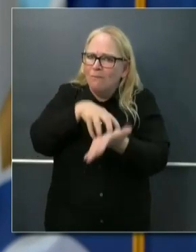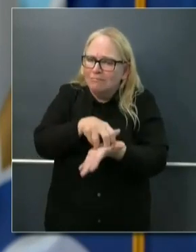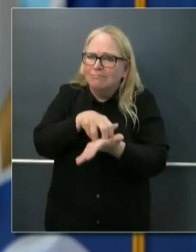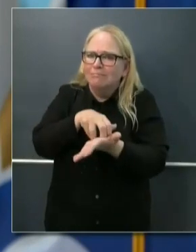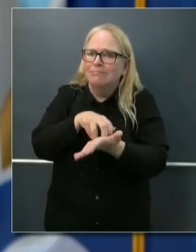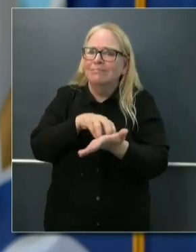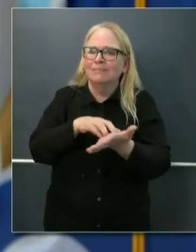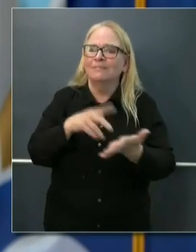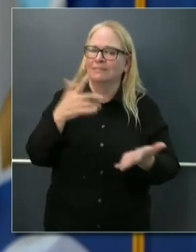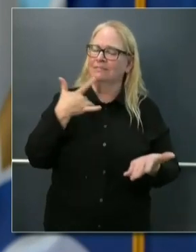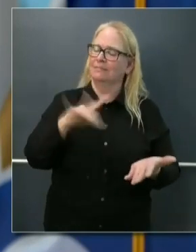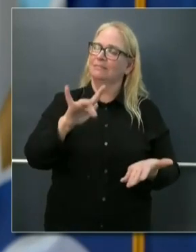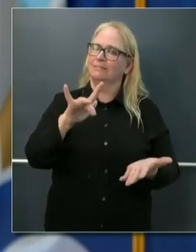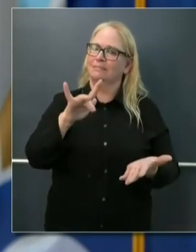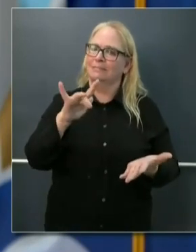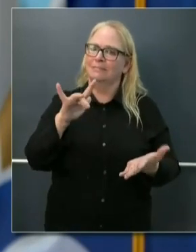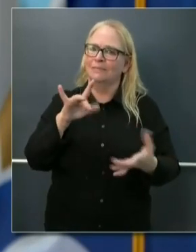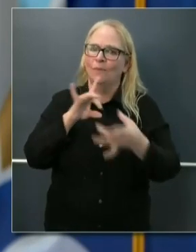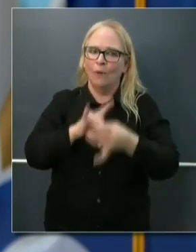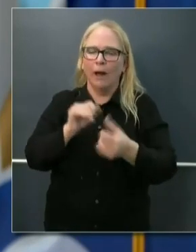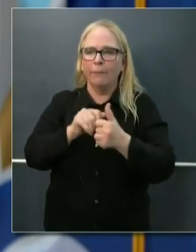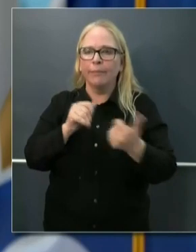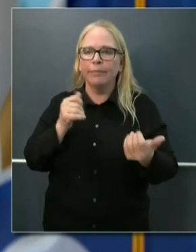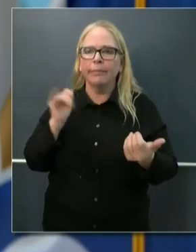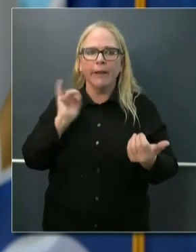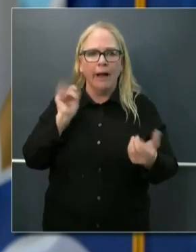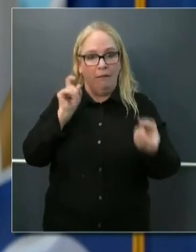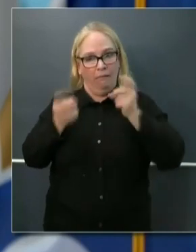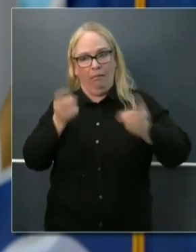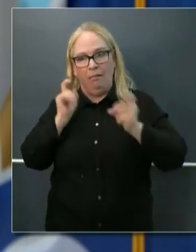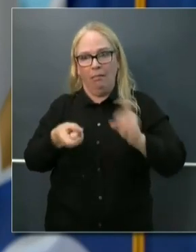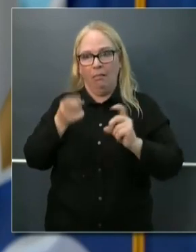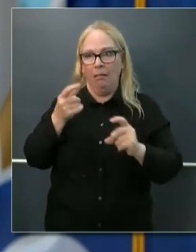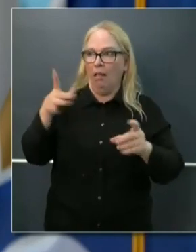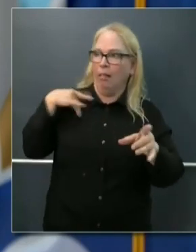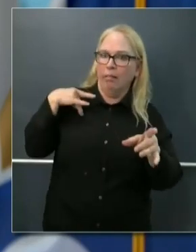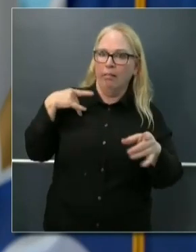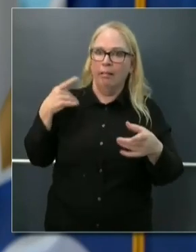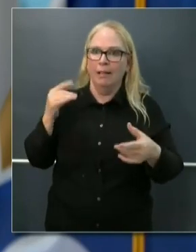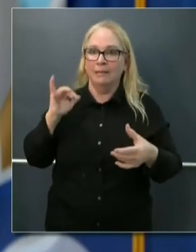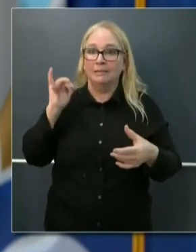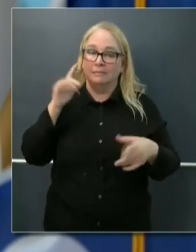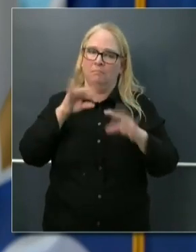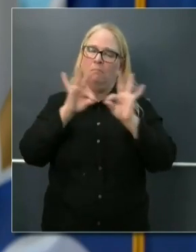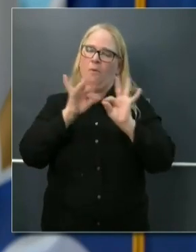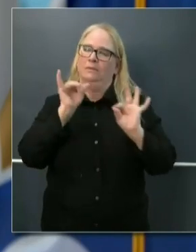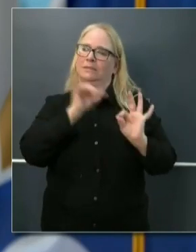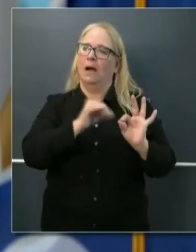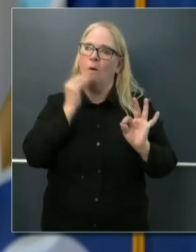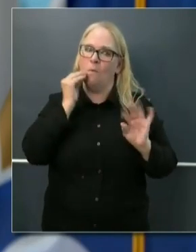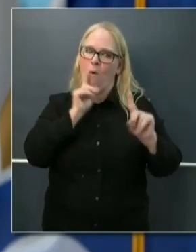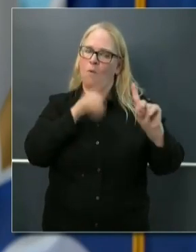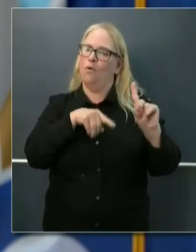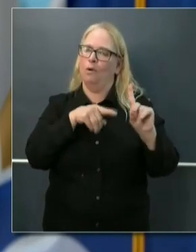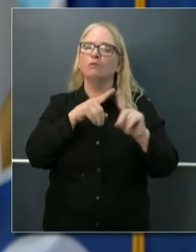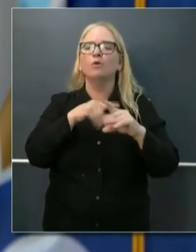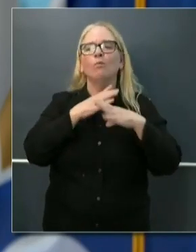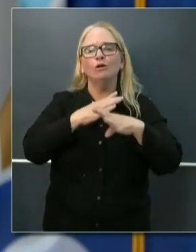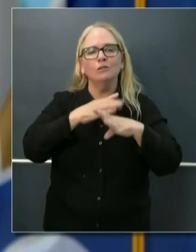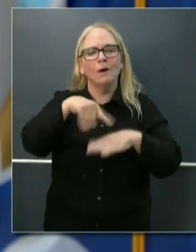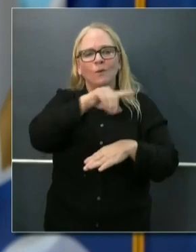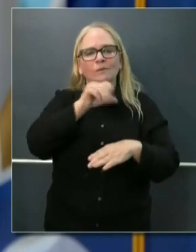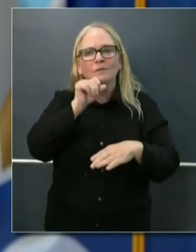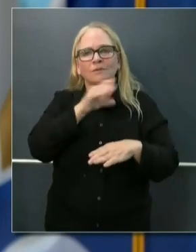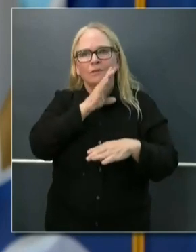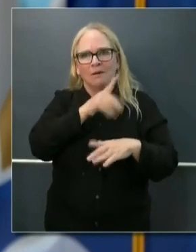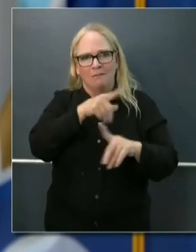sensitive as it relates to any augmentation on our stay-at-home orders to protect those that need most